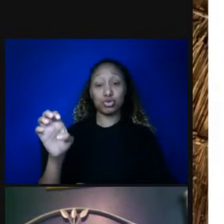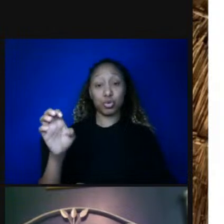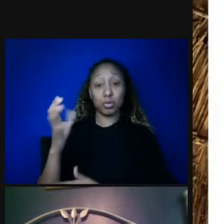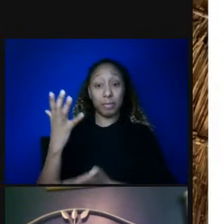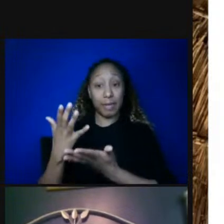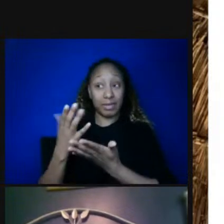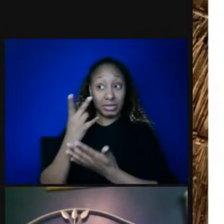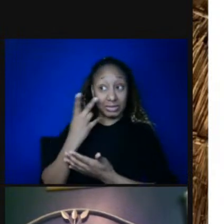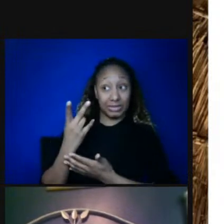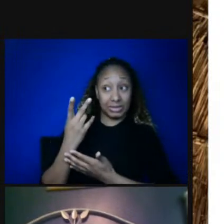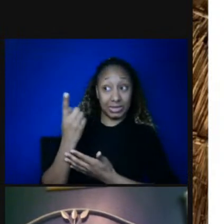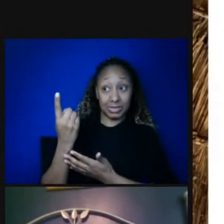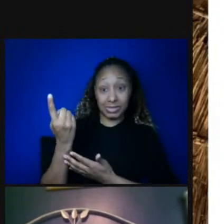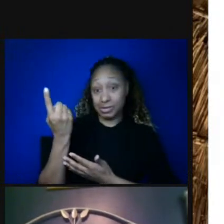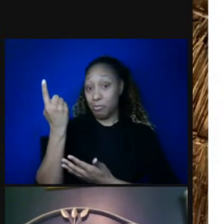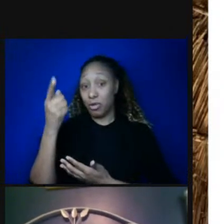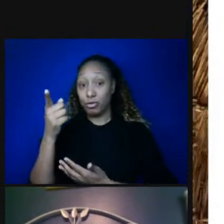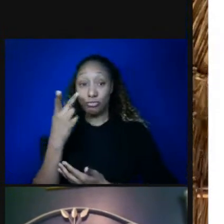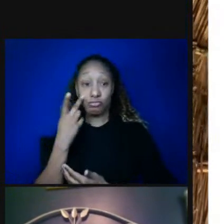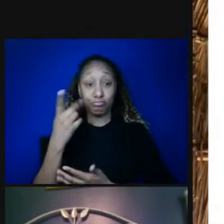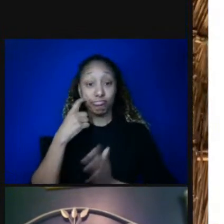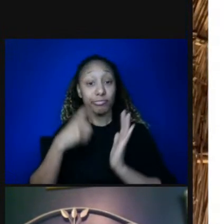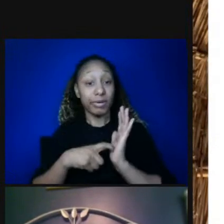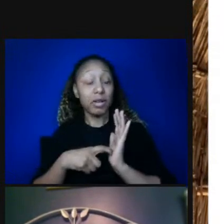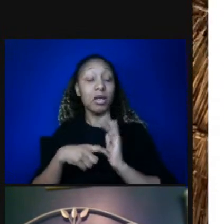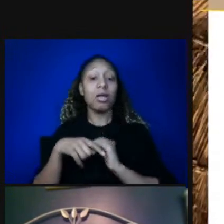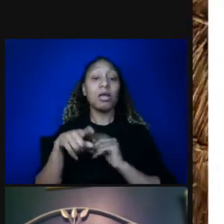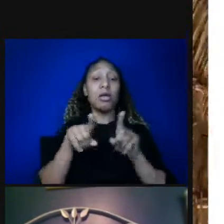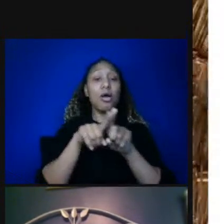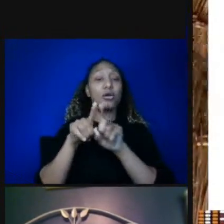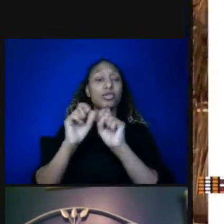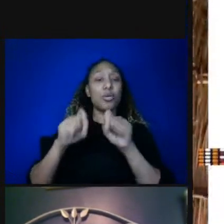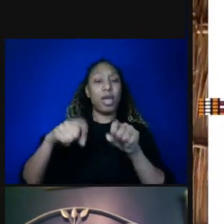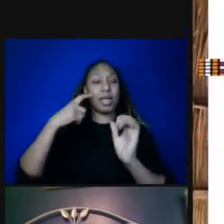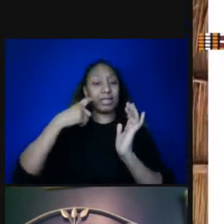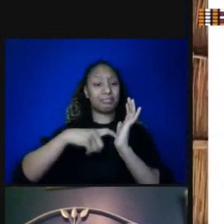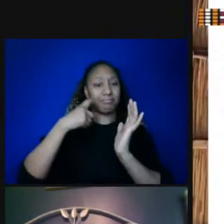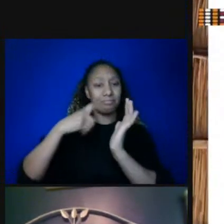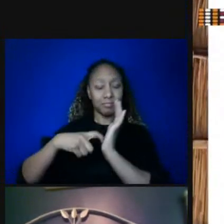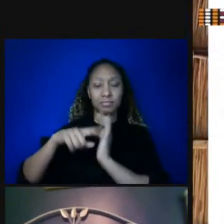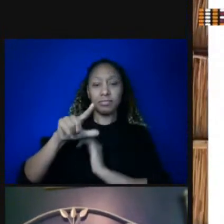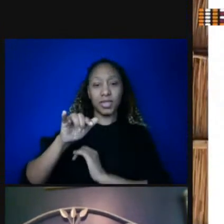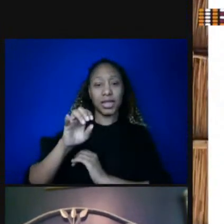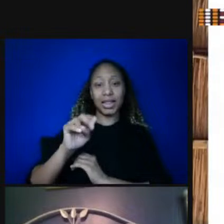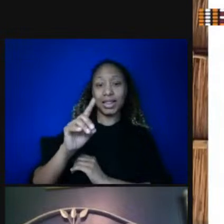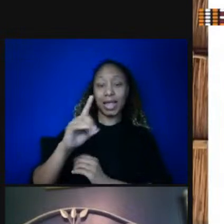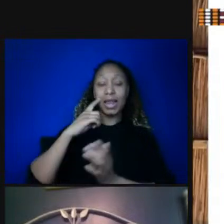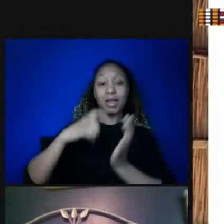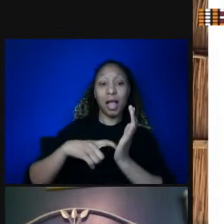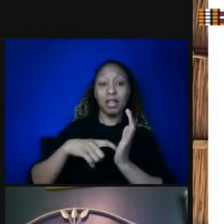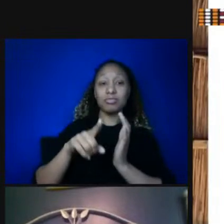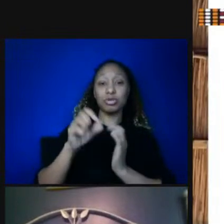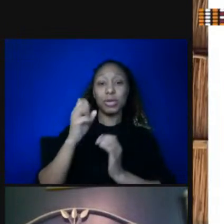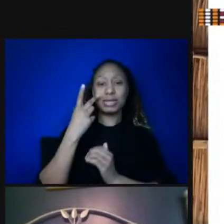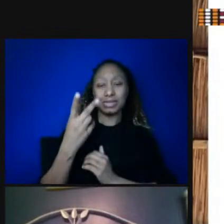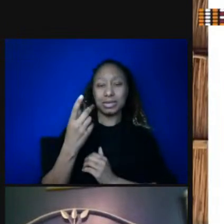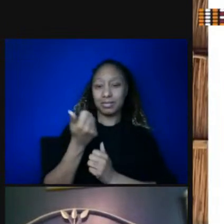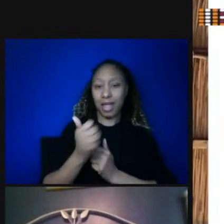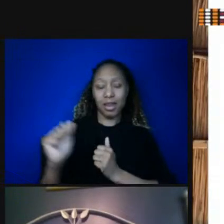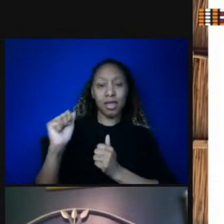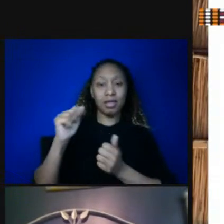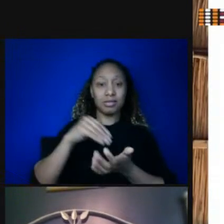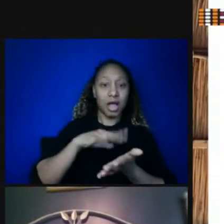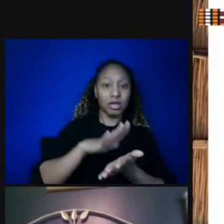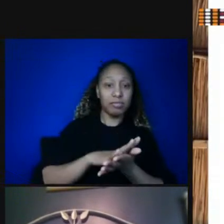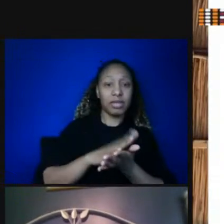faces. You can also find land acknowledgements. You can go all the way down, see where documents are, data